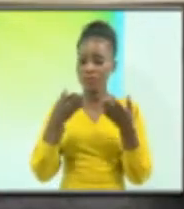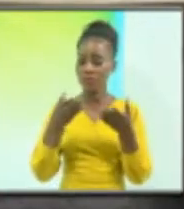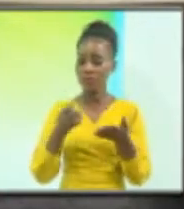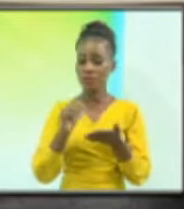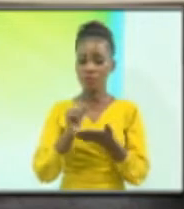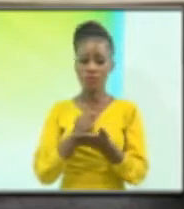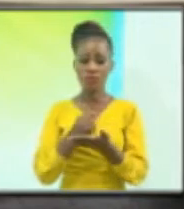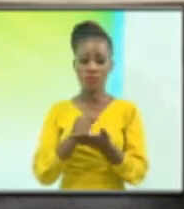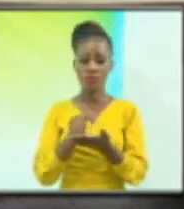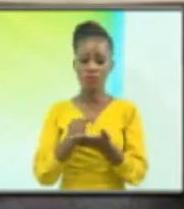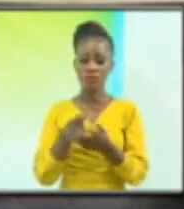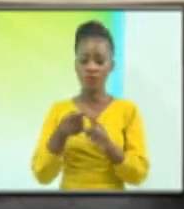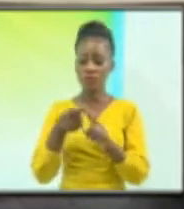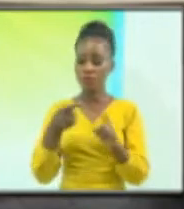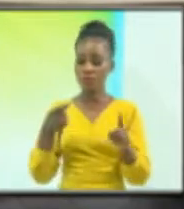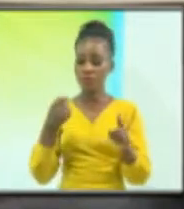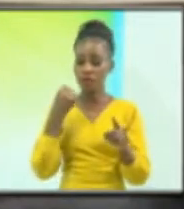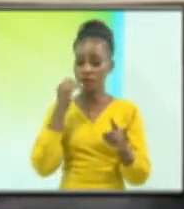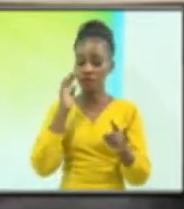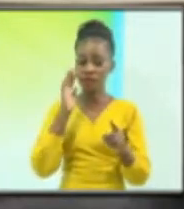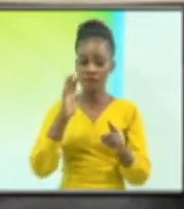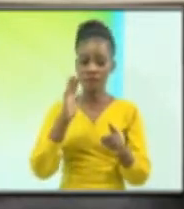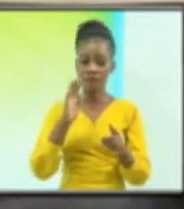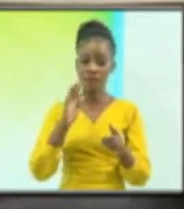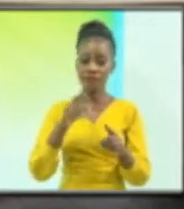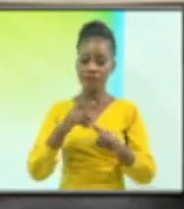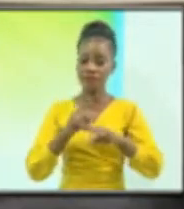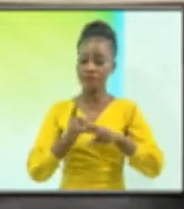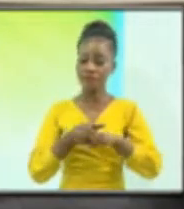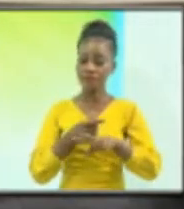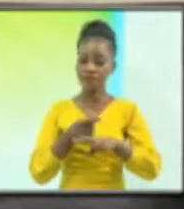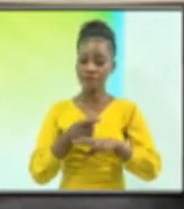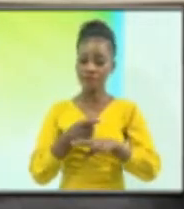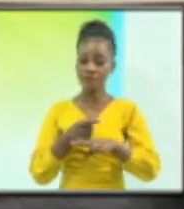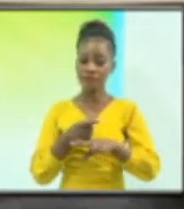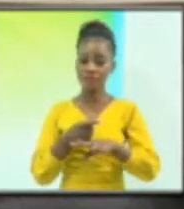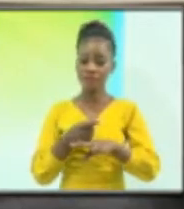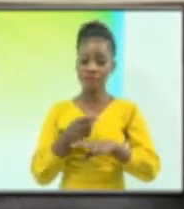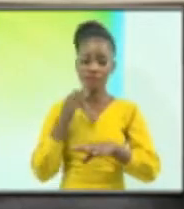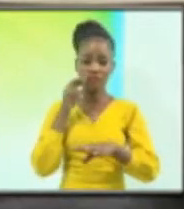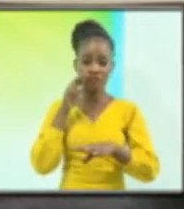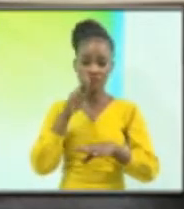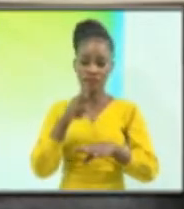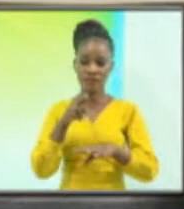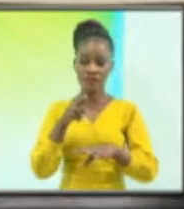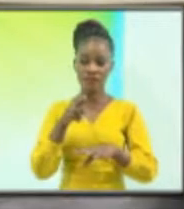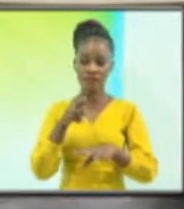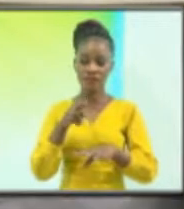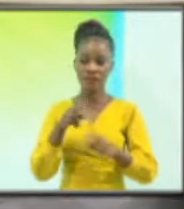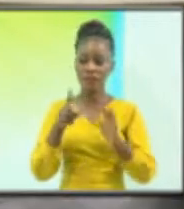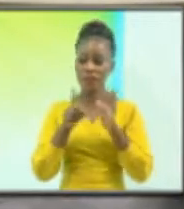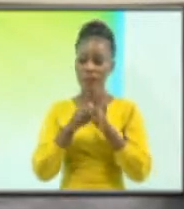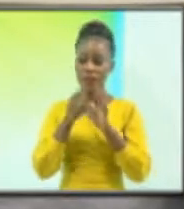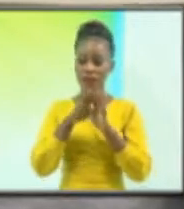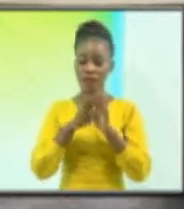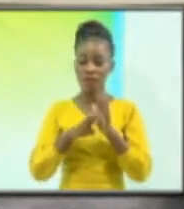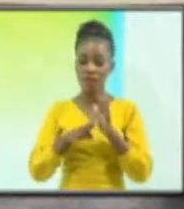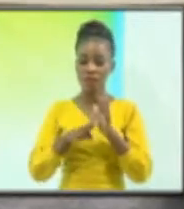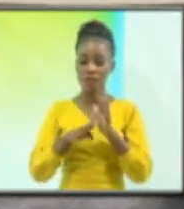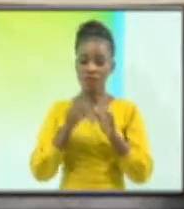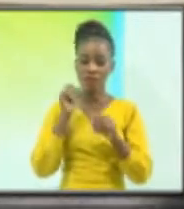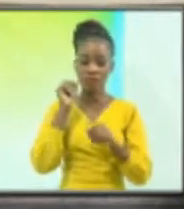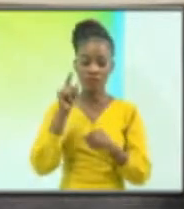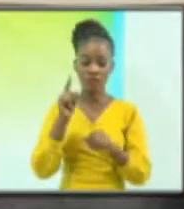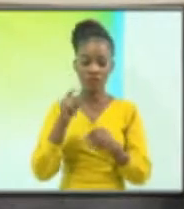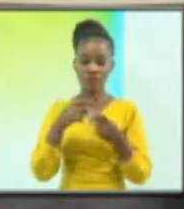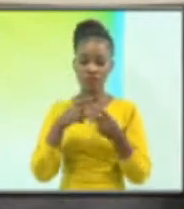passports, when we were starting, that was way back 2018. There was a lot of consideration about